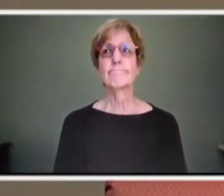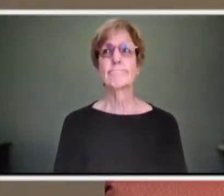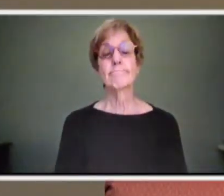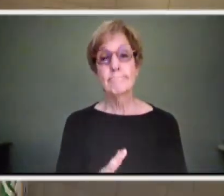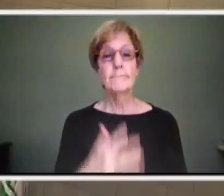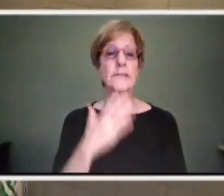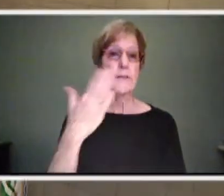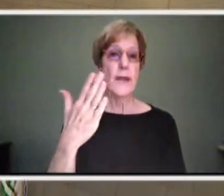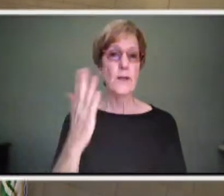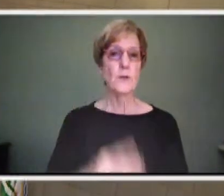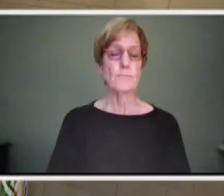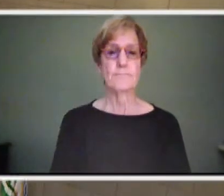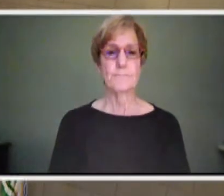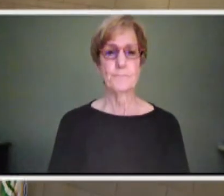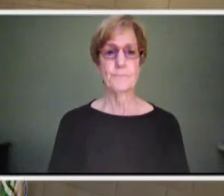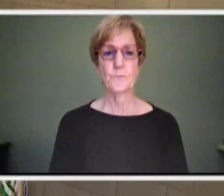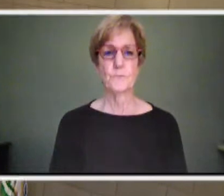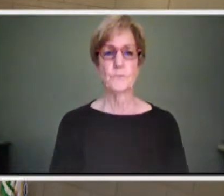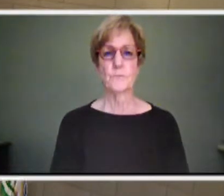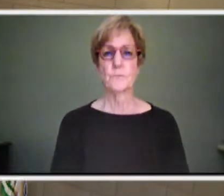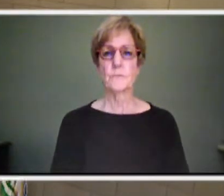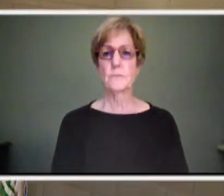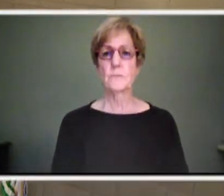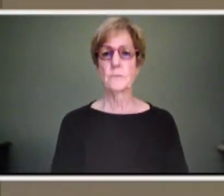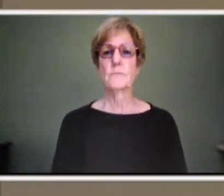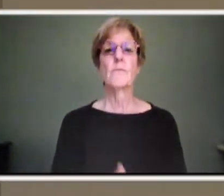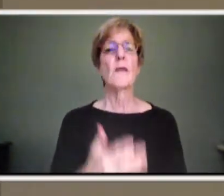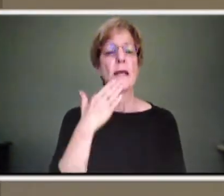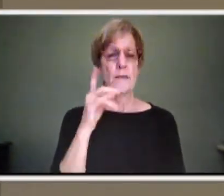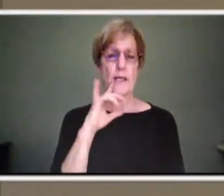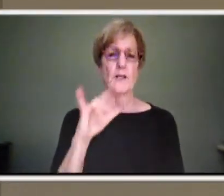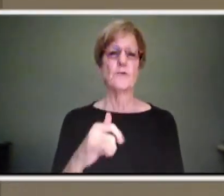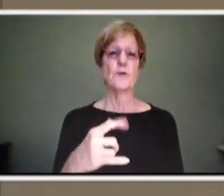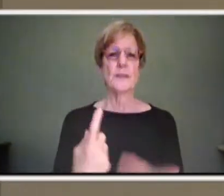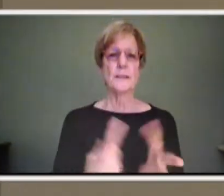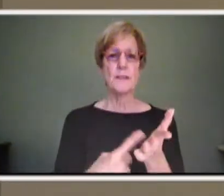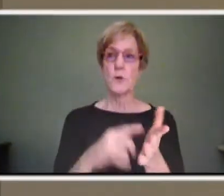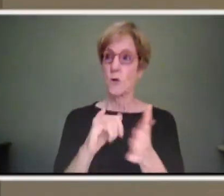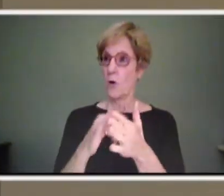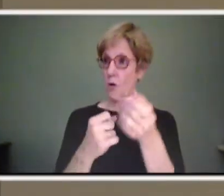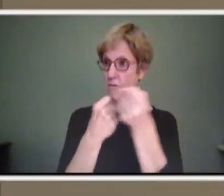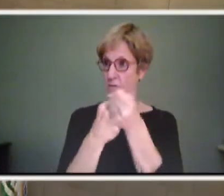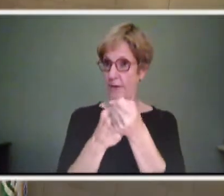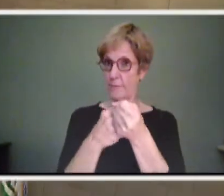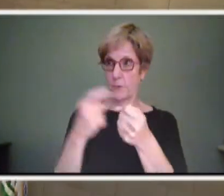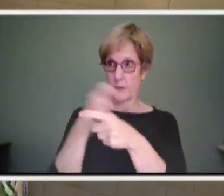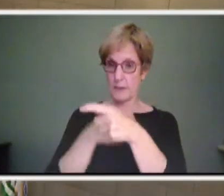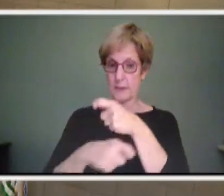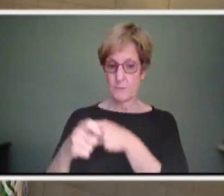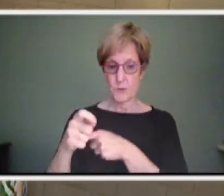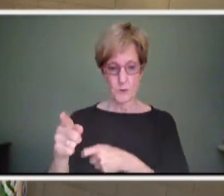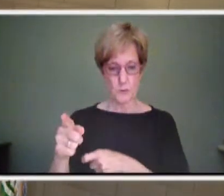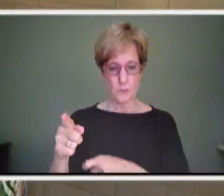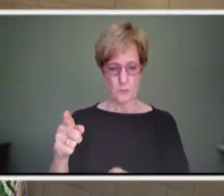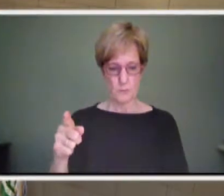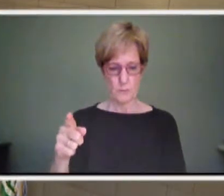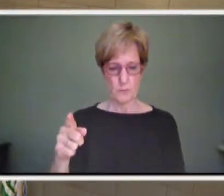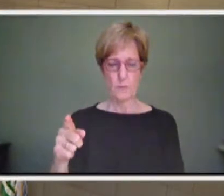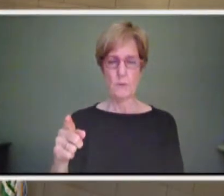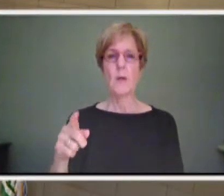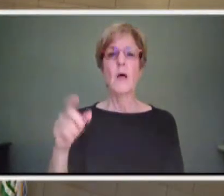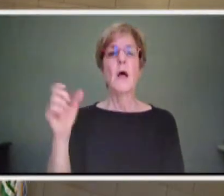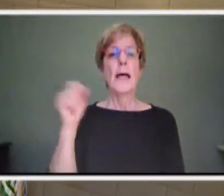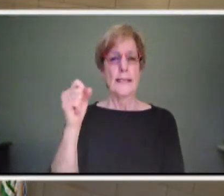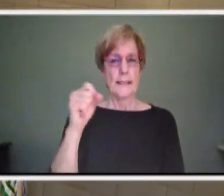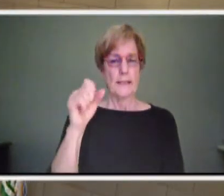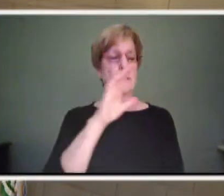welcome. Thank you very much. Thank you for the discussion. All in favor of the substitute? Ms. Molina has. Ms. Molina? Yes, thank you, Mayor Pro